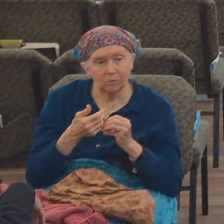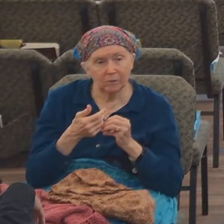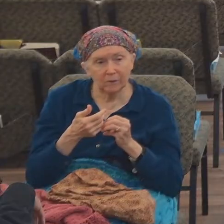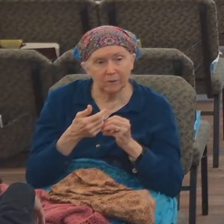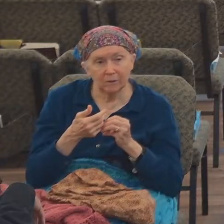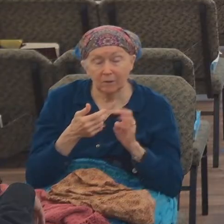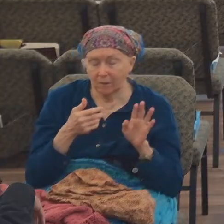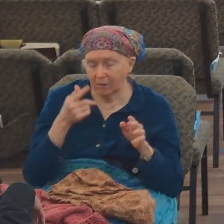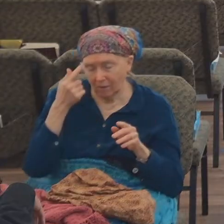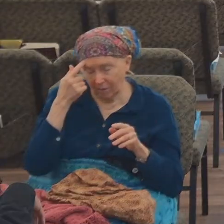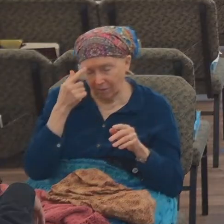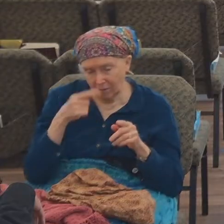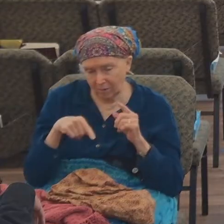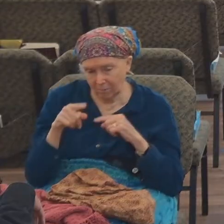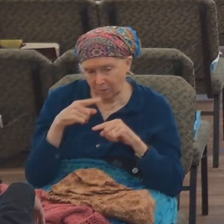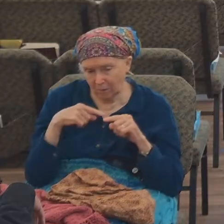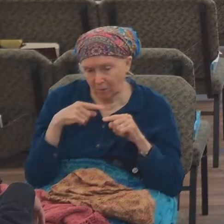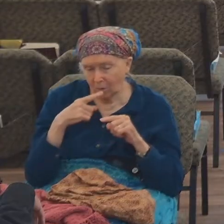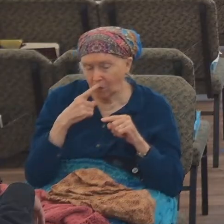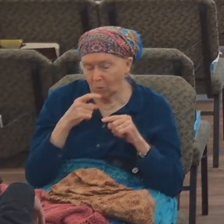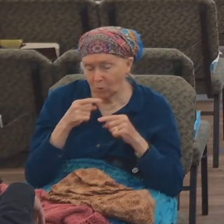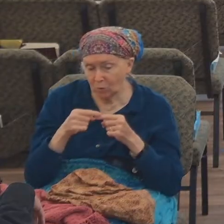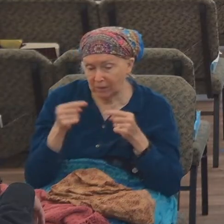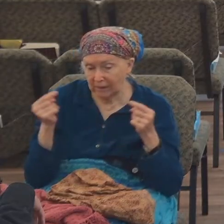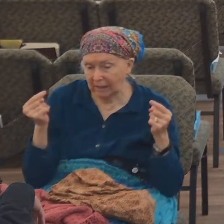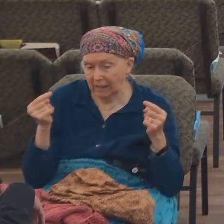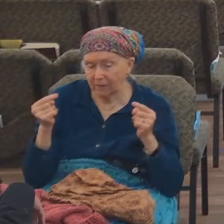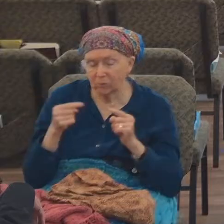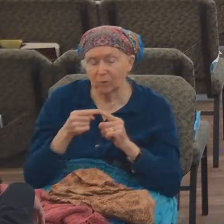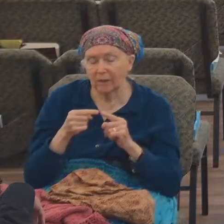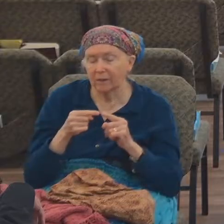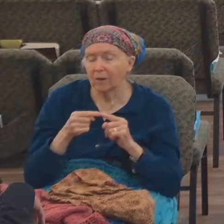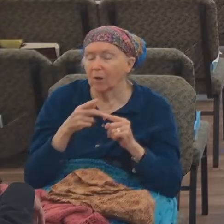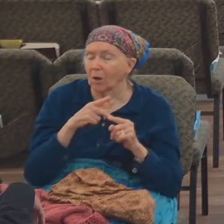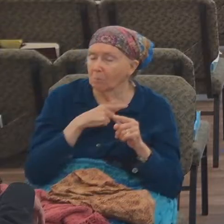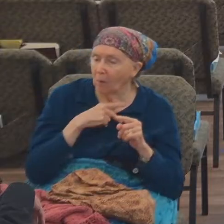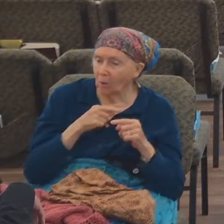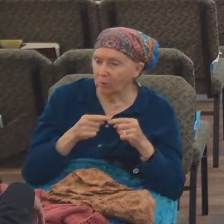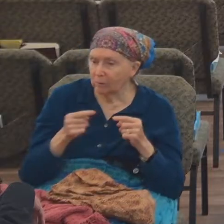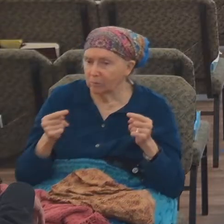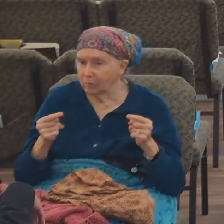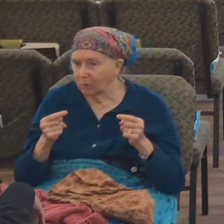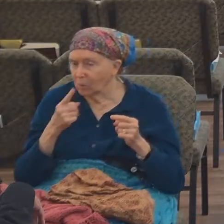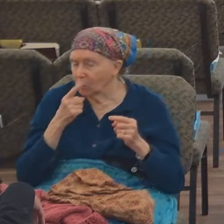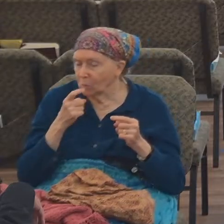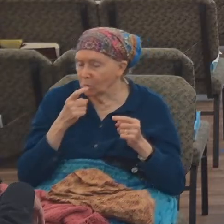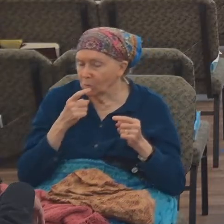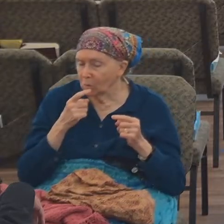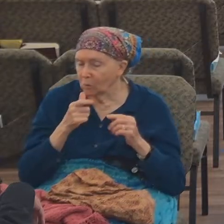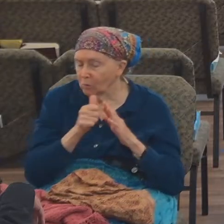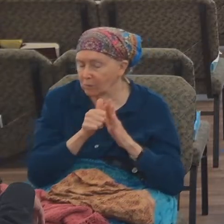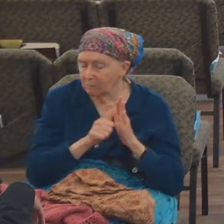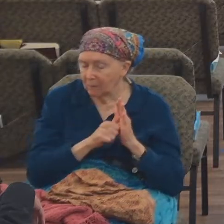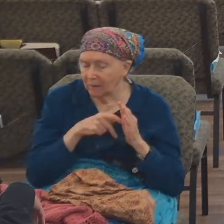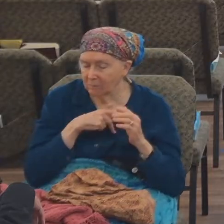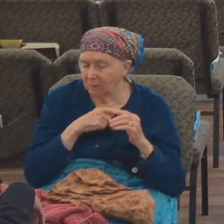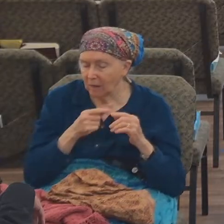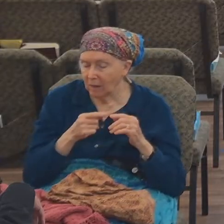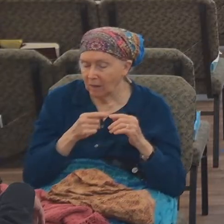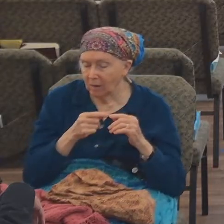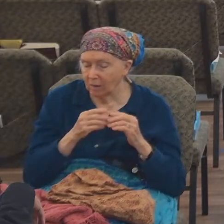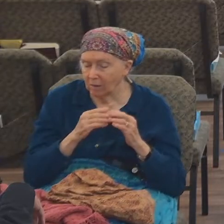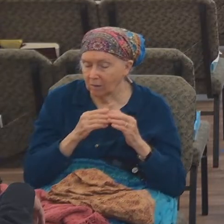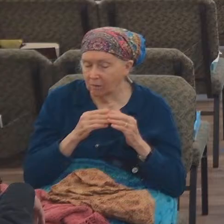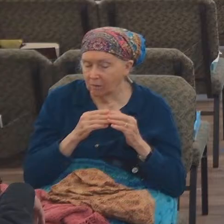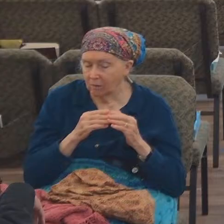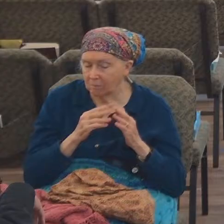Let's think back. Who's he in contrast to? Who is the Apostle Paul? He has painted himself in contrast